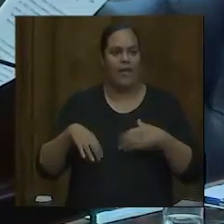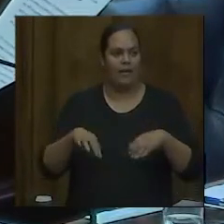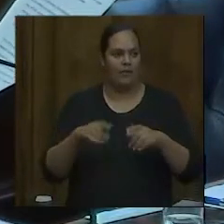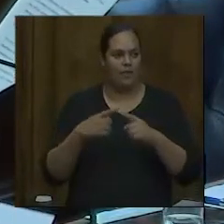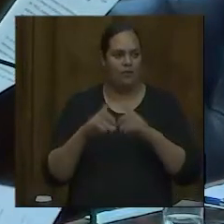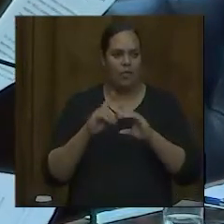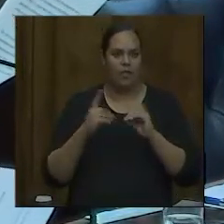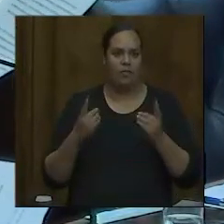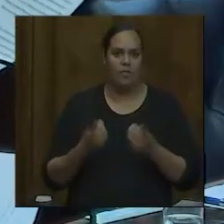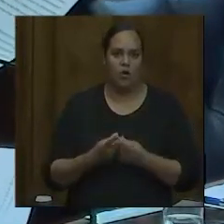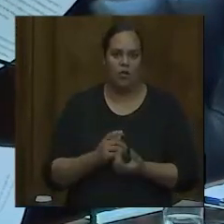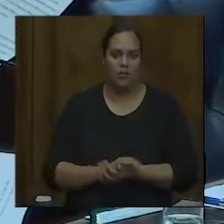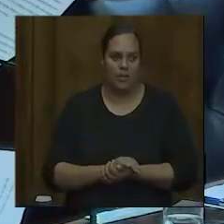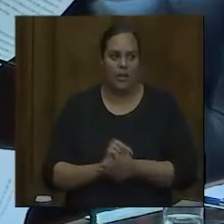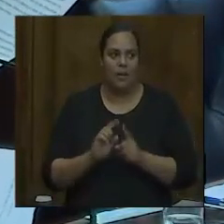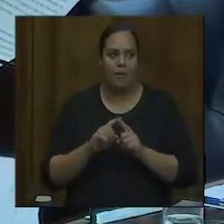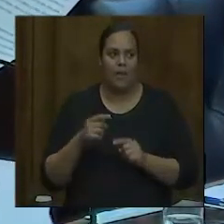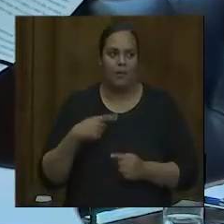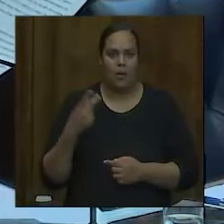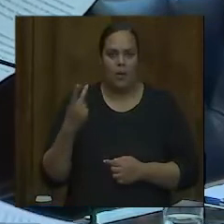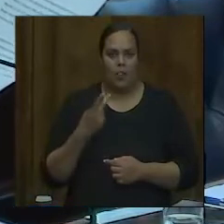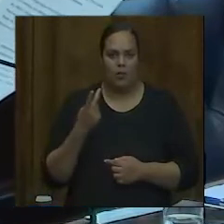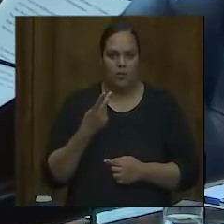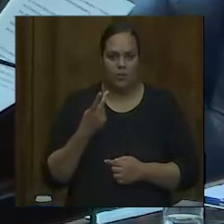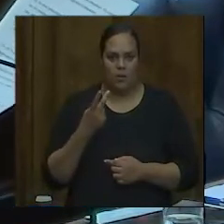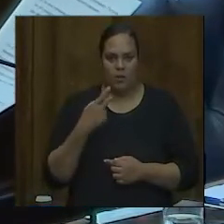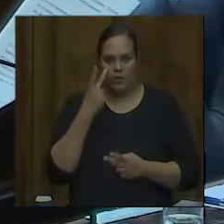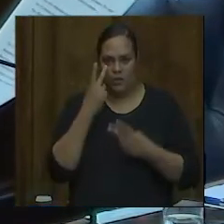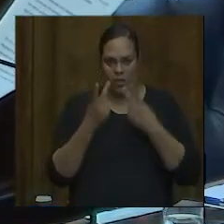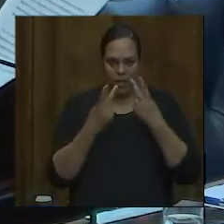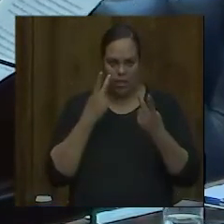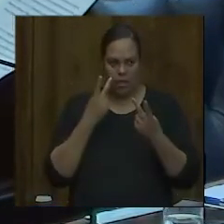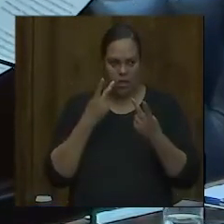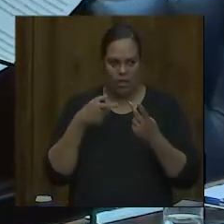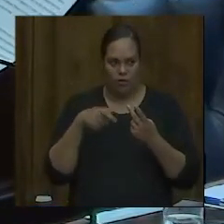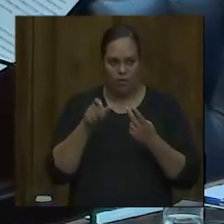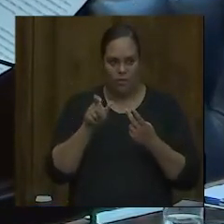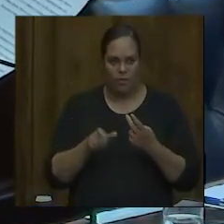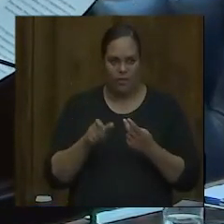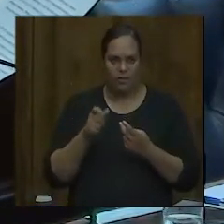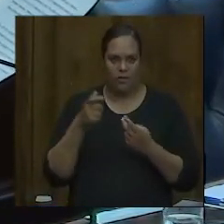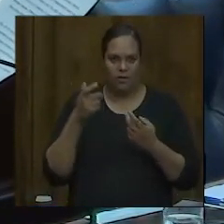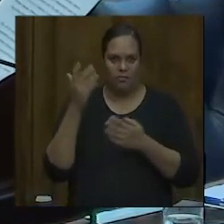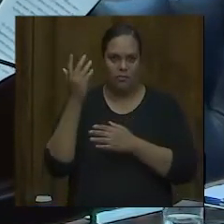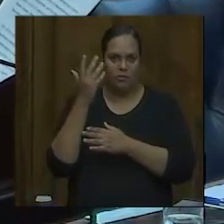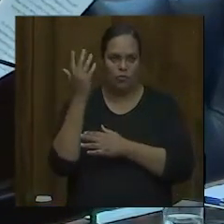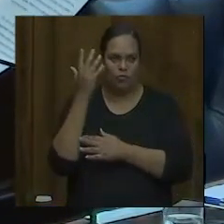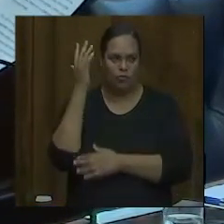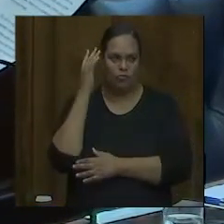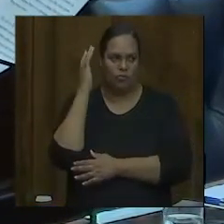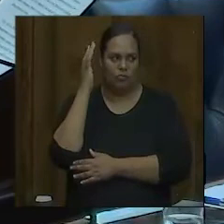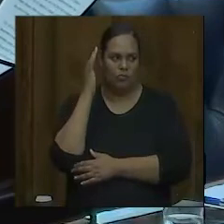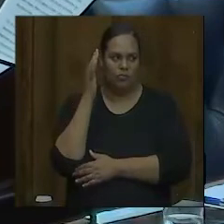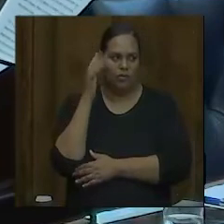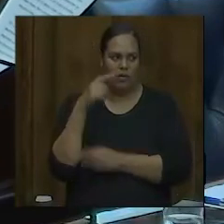the department? I also see that the chair spoke